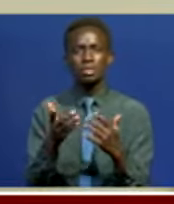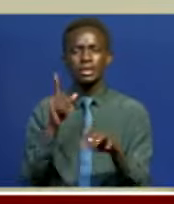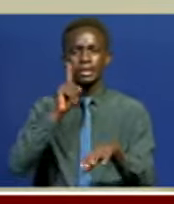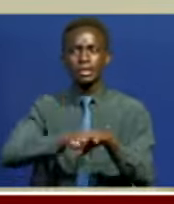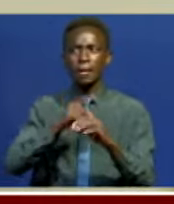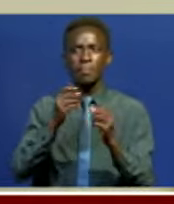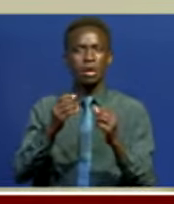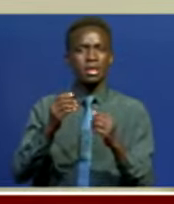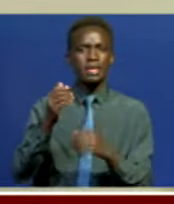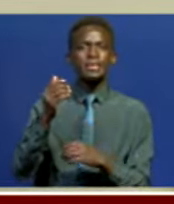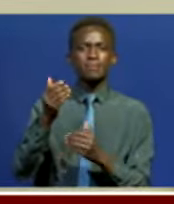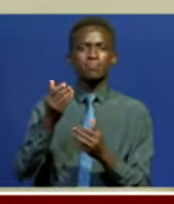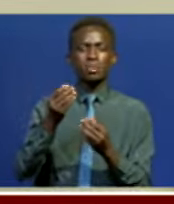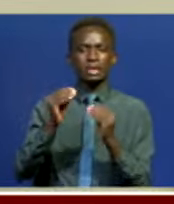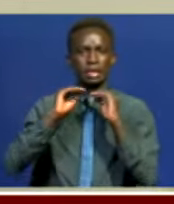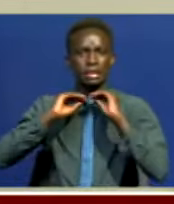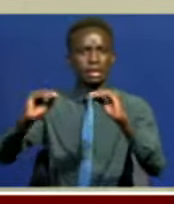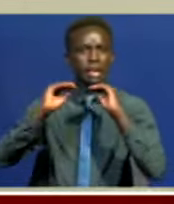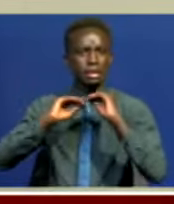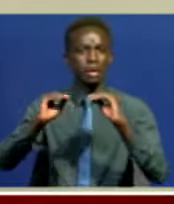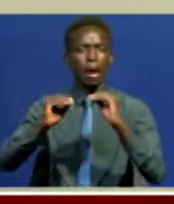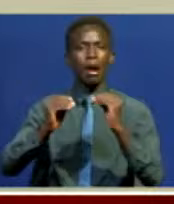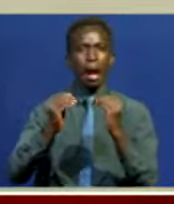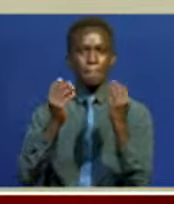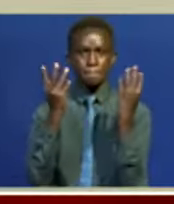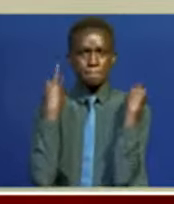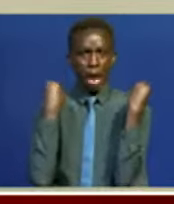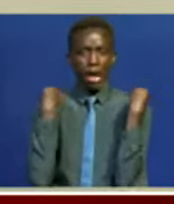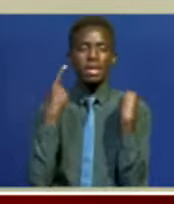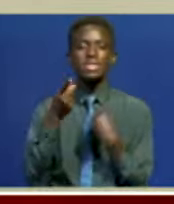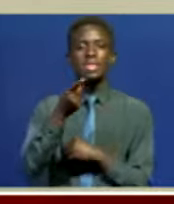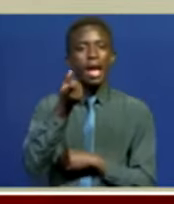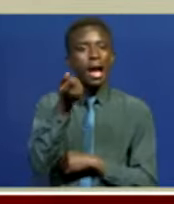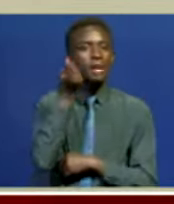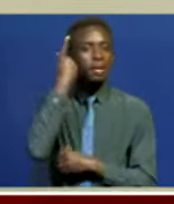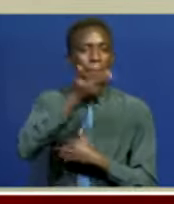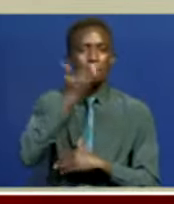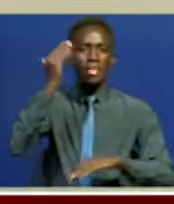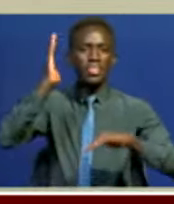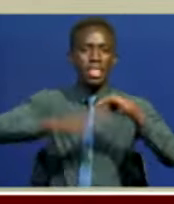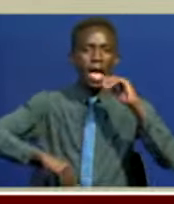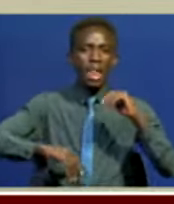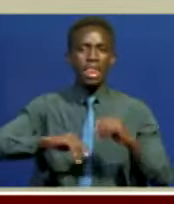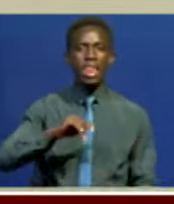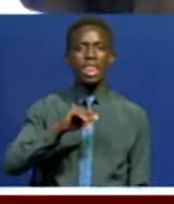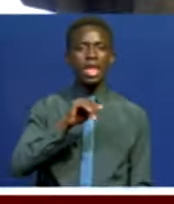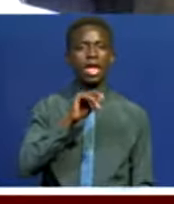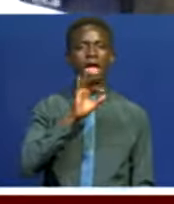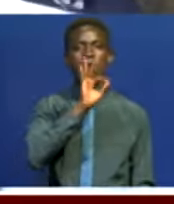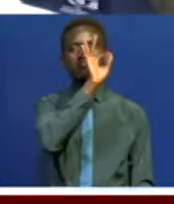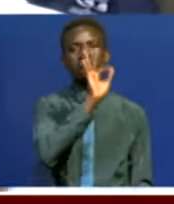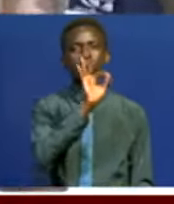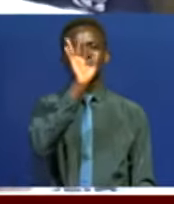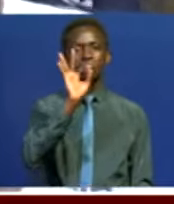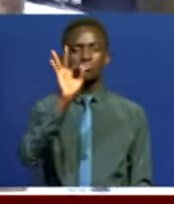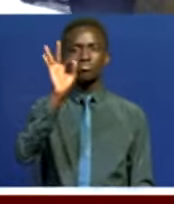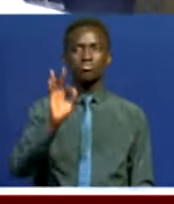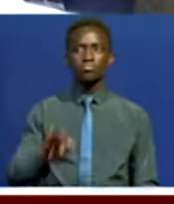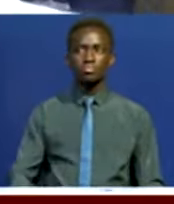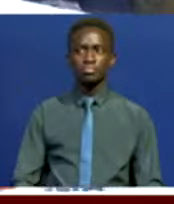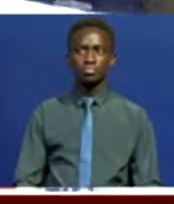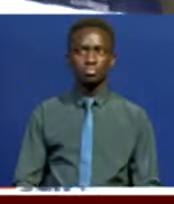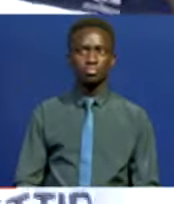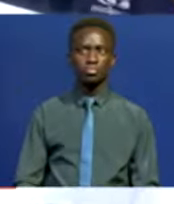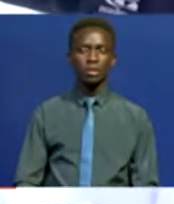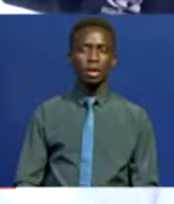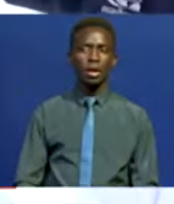content practically, they understand it better than when we are doing the running. The best man to employ